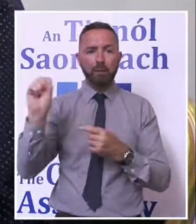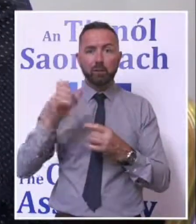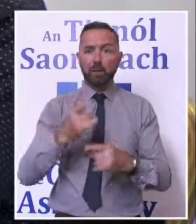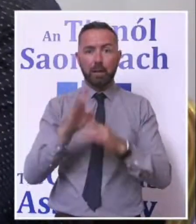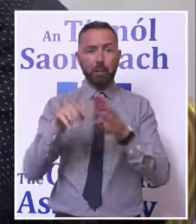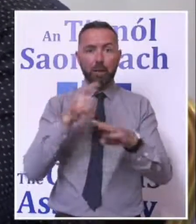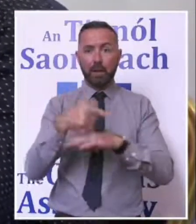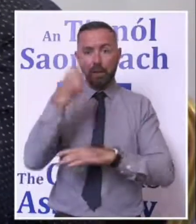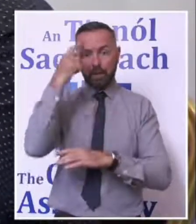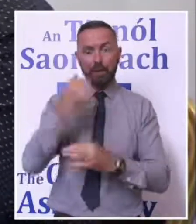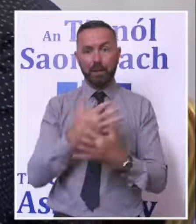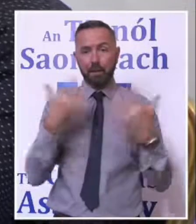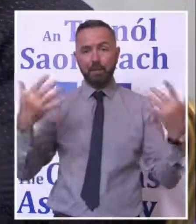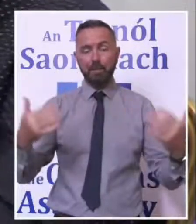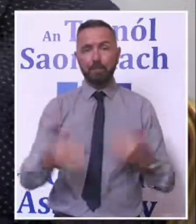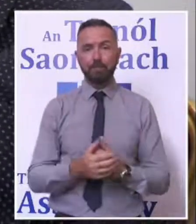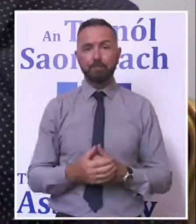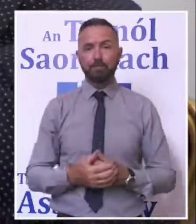much, I think.